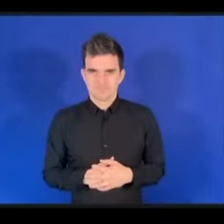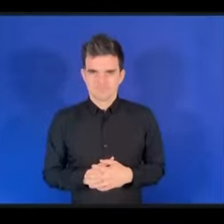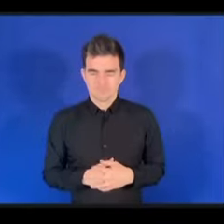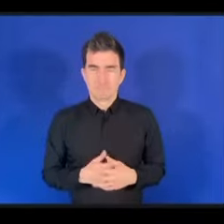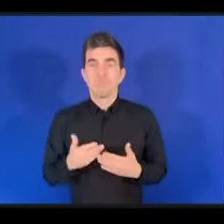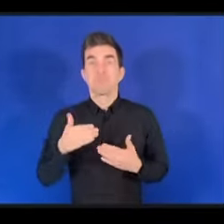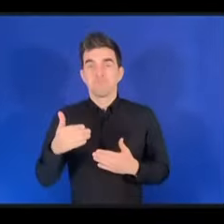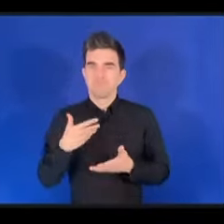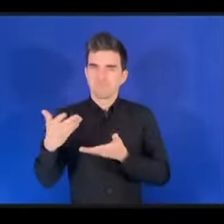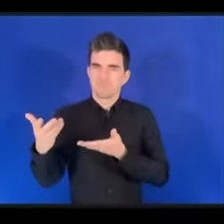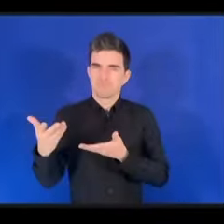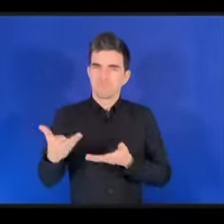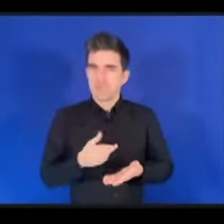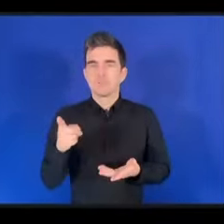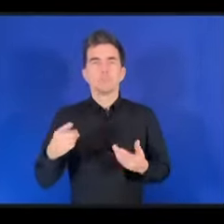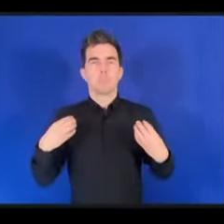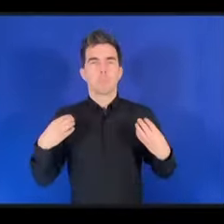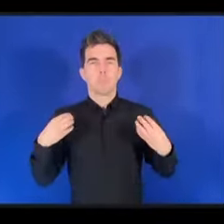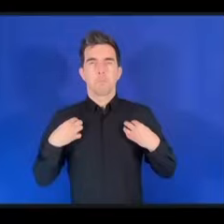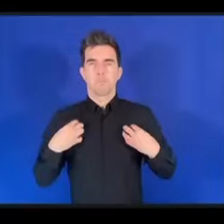please proceed to the podium.